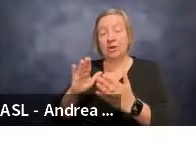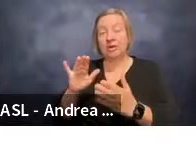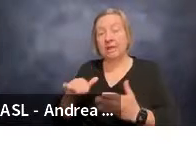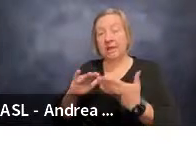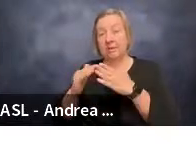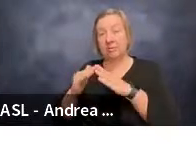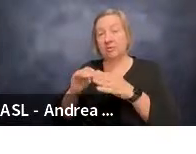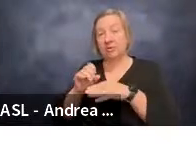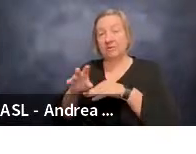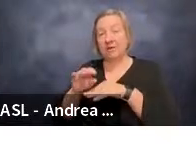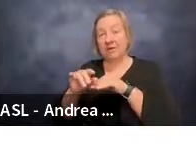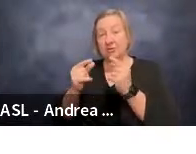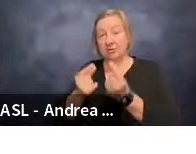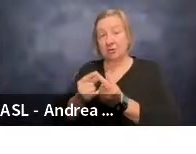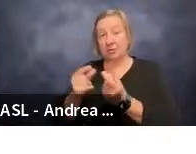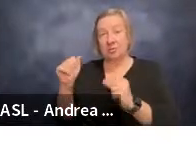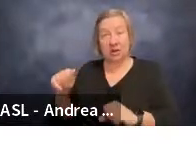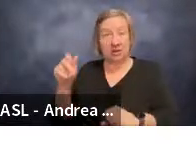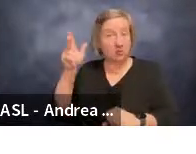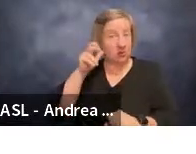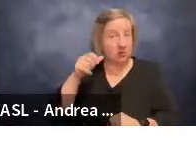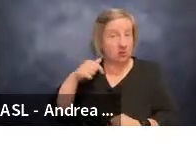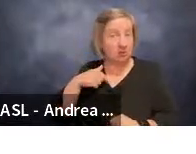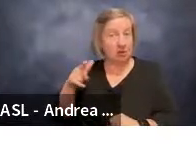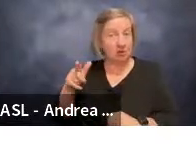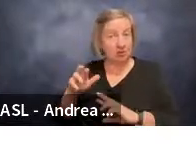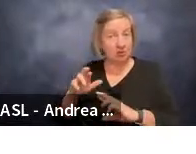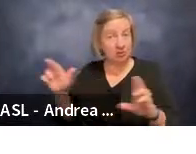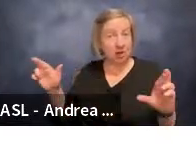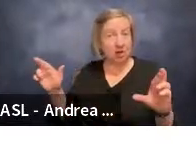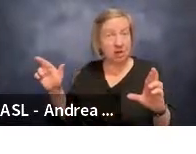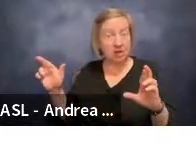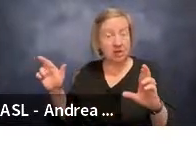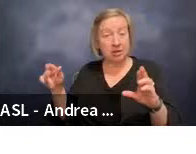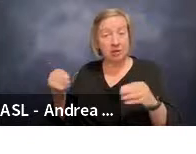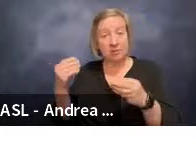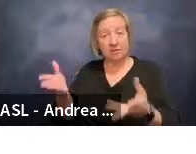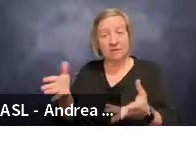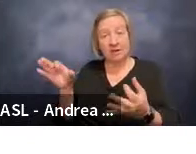hear me? And are you ready to